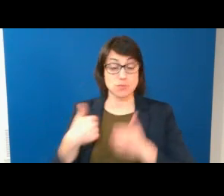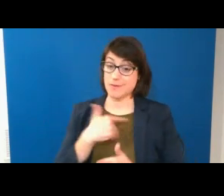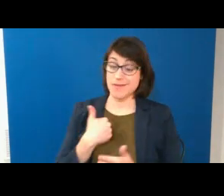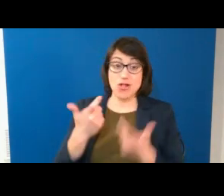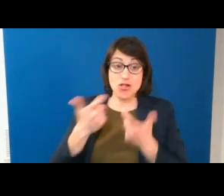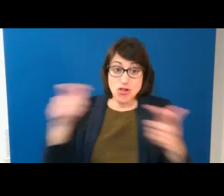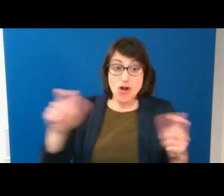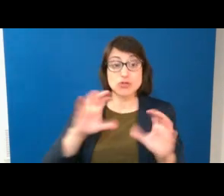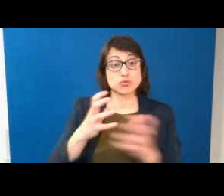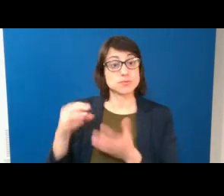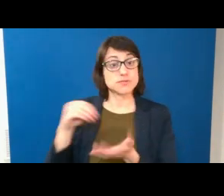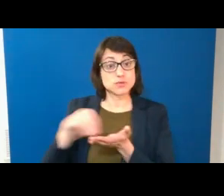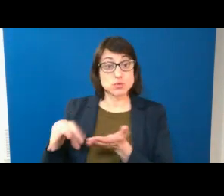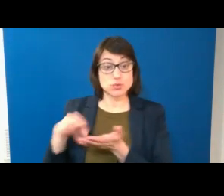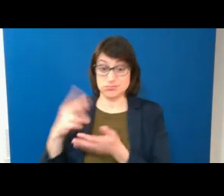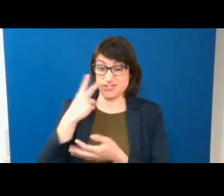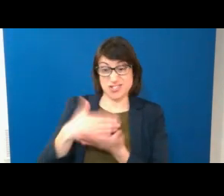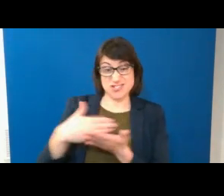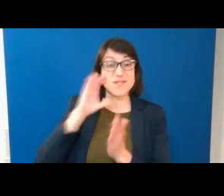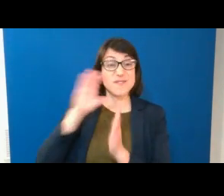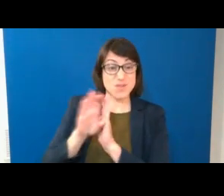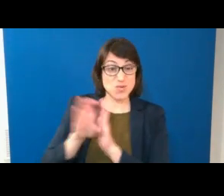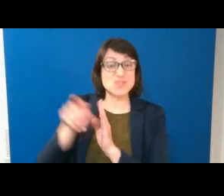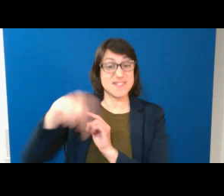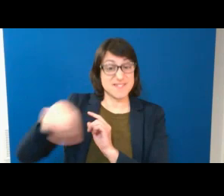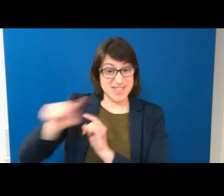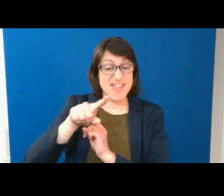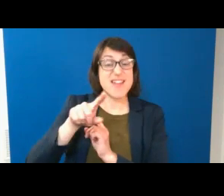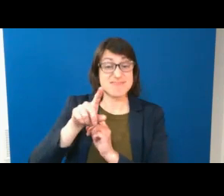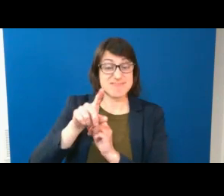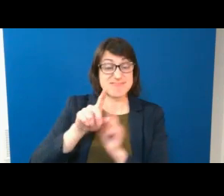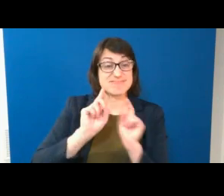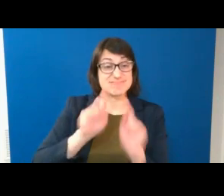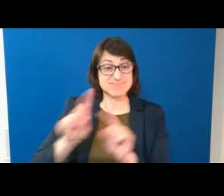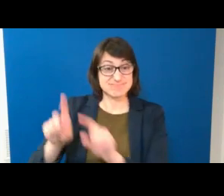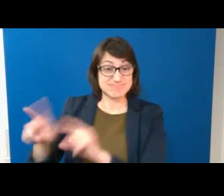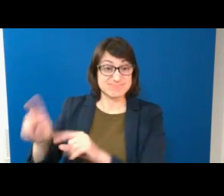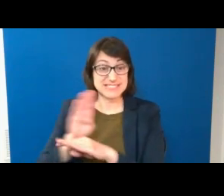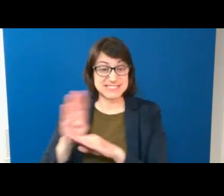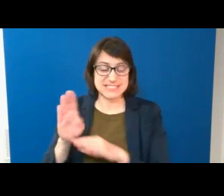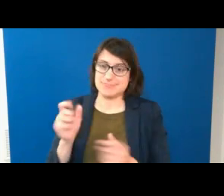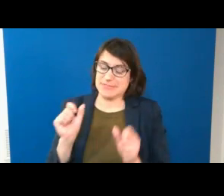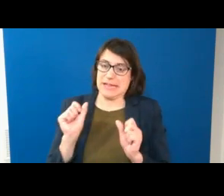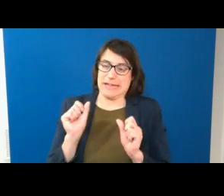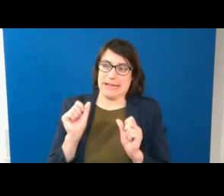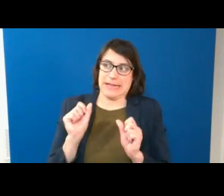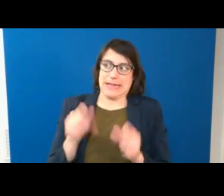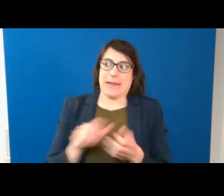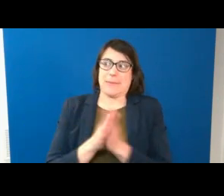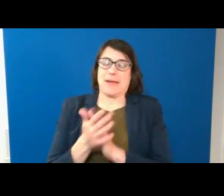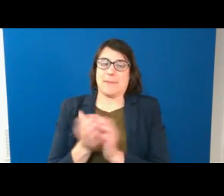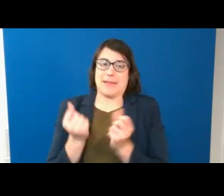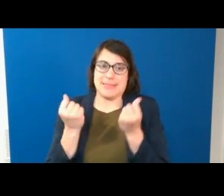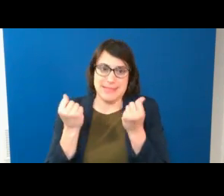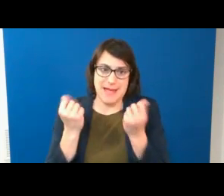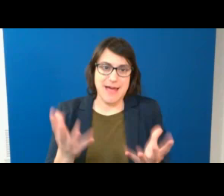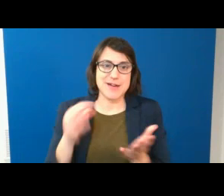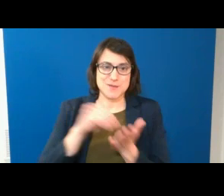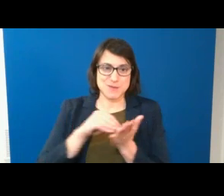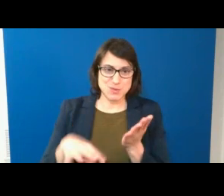students, and you saw some of the photos of them canvassing. It can get to be a lot, in which case, you know, when we're going to businesses, if we don't want